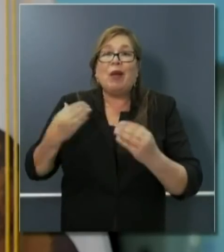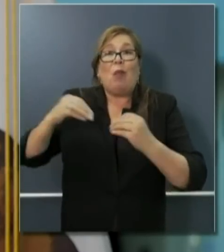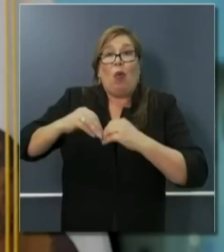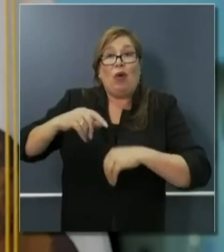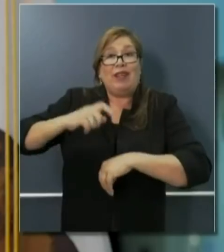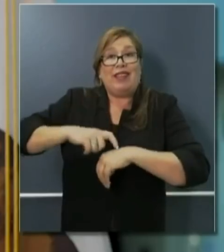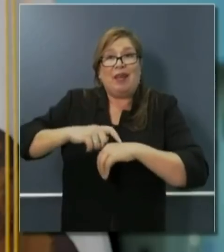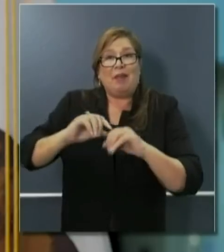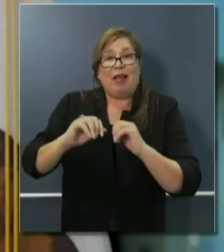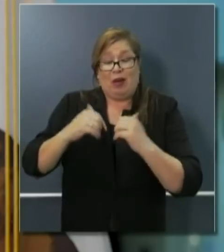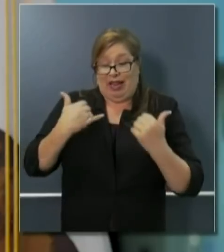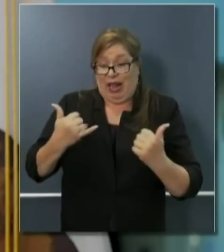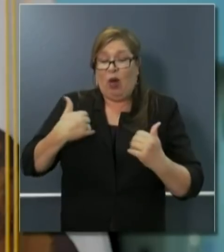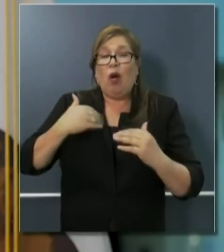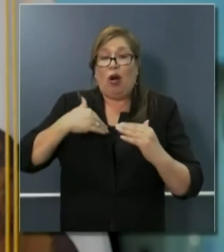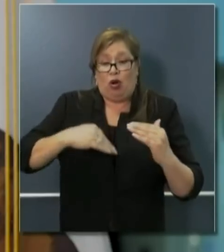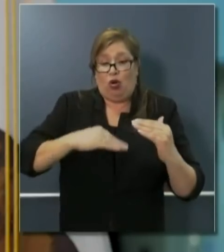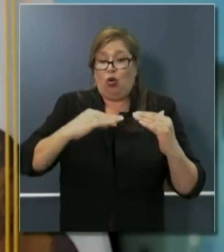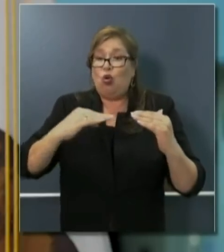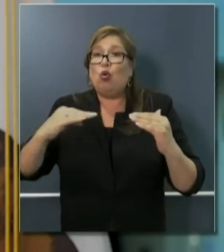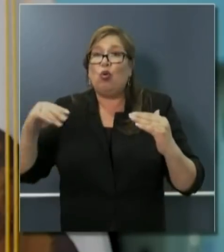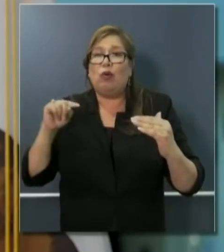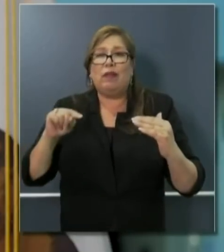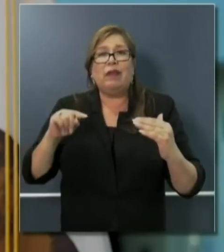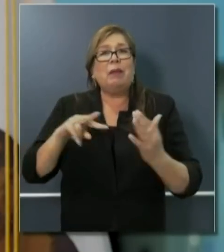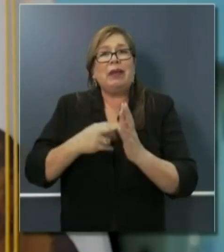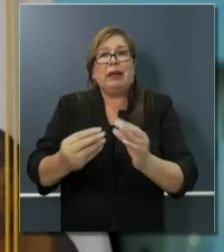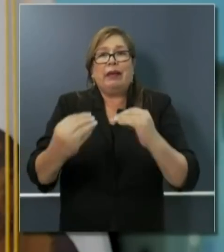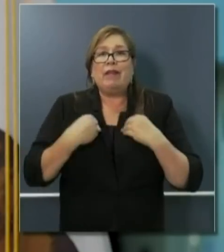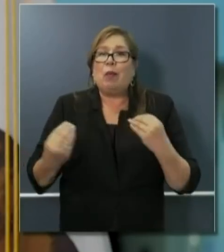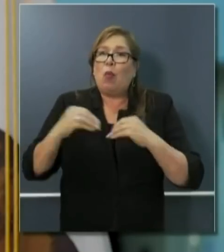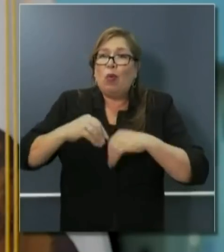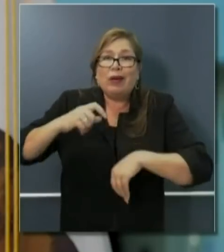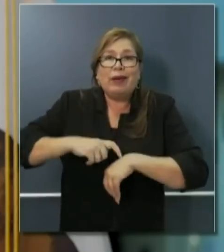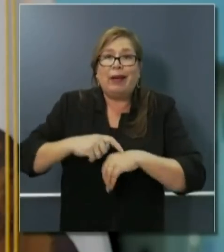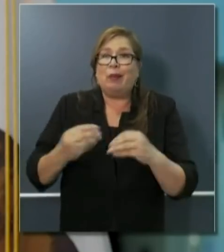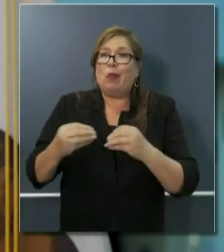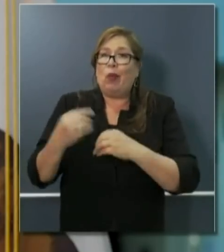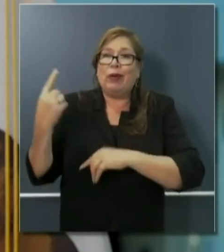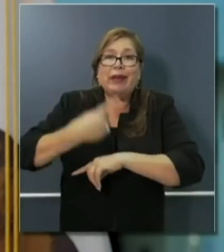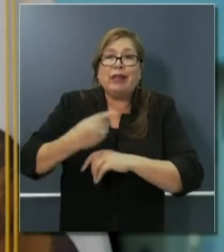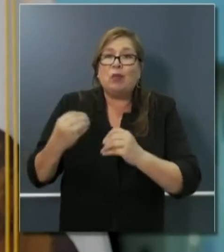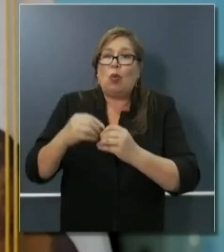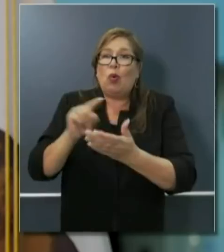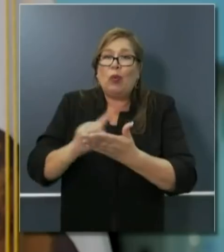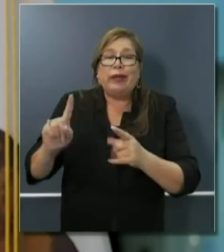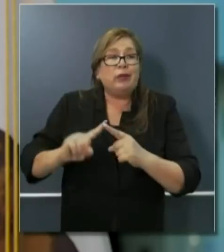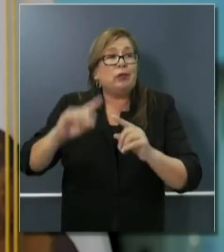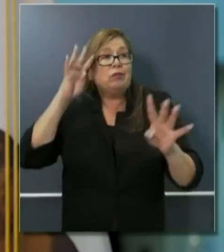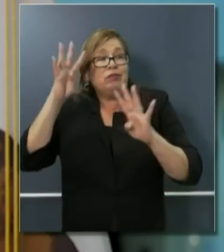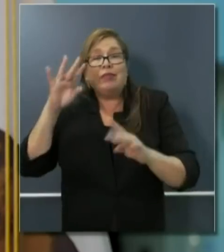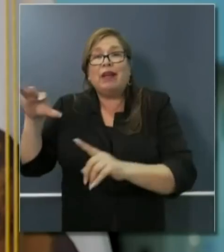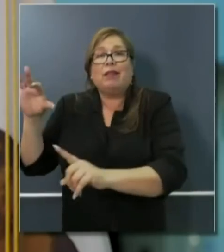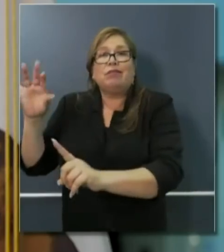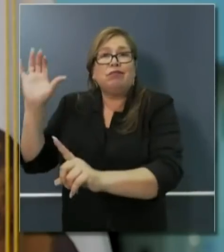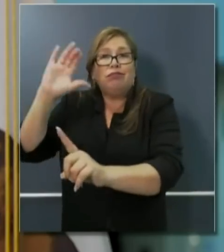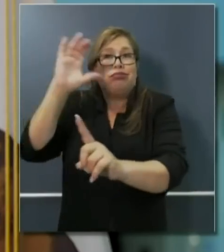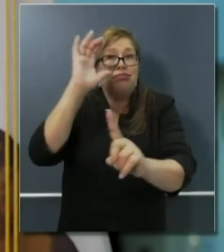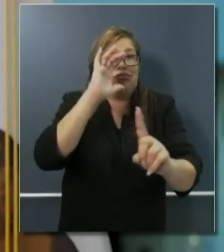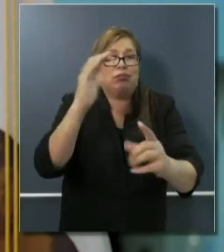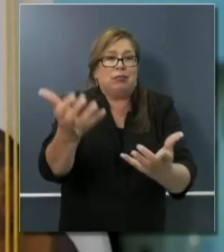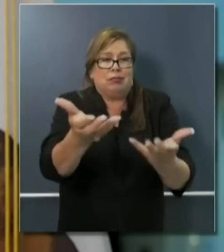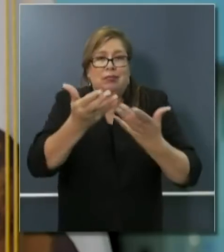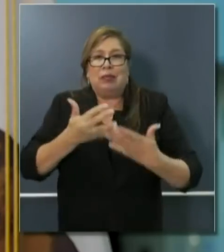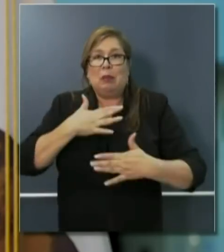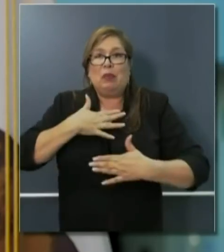that curve, that will give us more days, more weeks, give us this next month to be able to find those additional ventilators. I should just